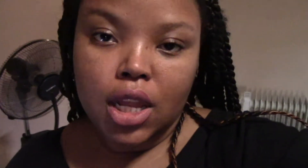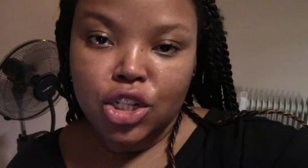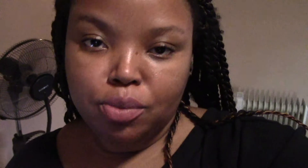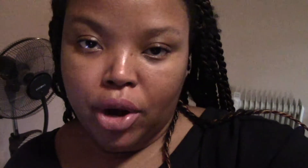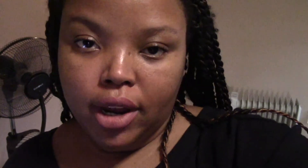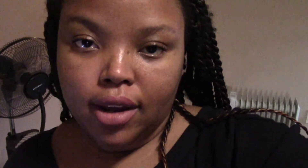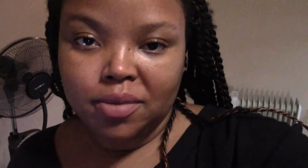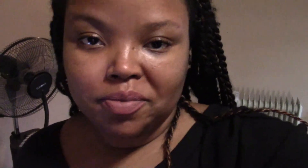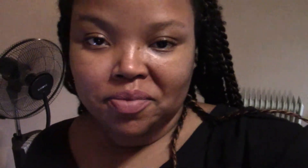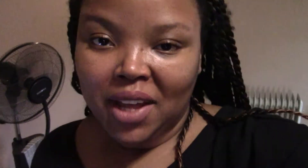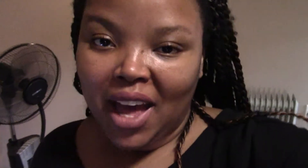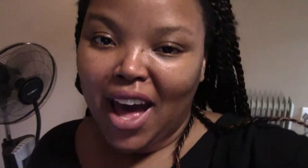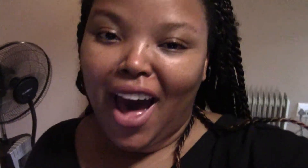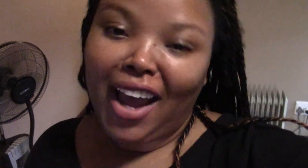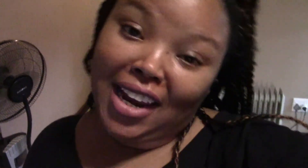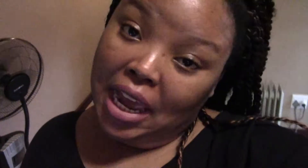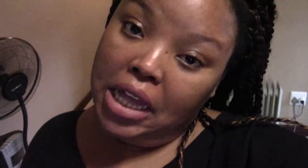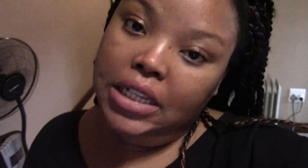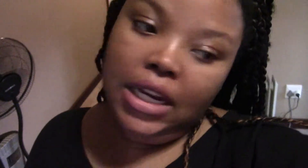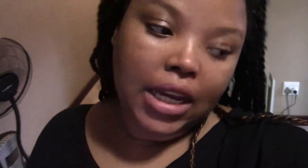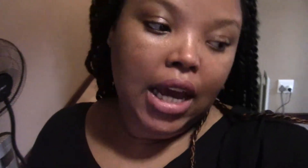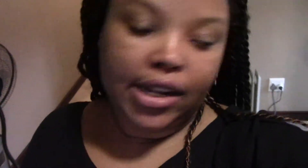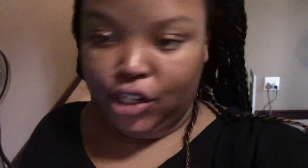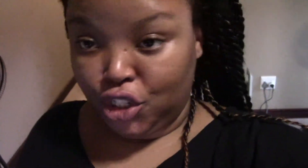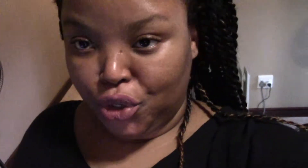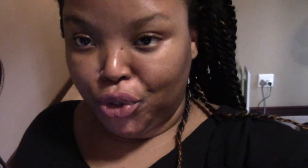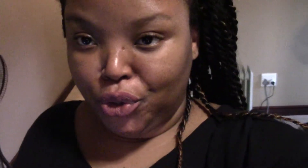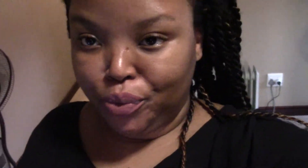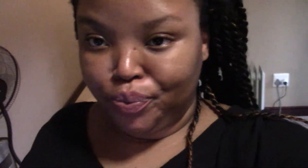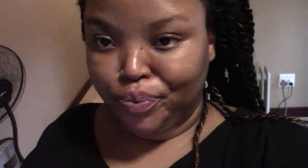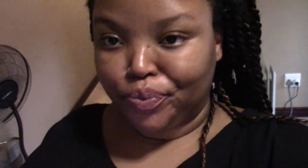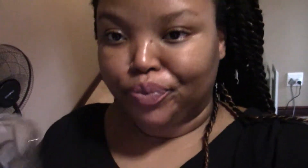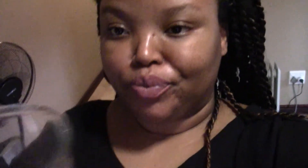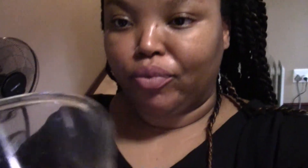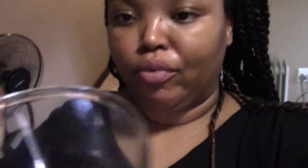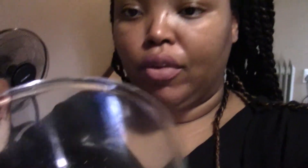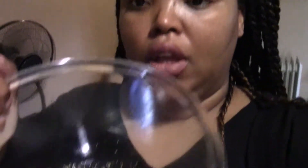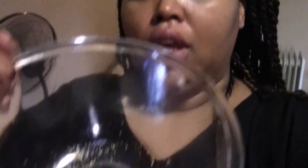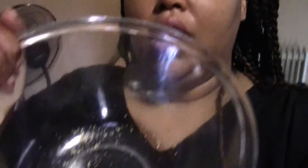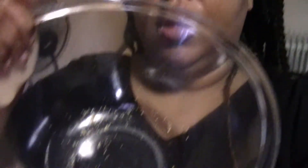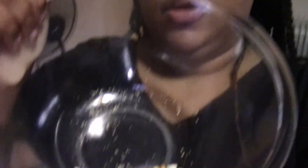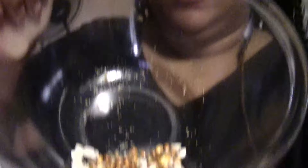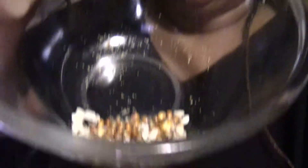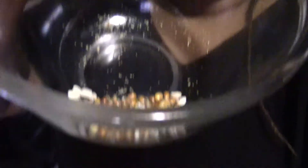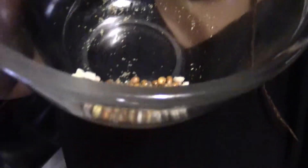Just took a lunch break. I inhaled it again and didn't show you.